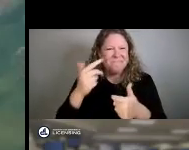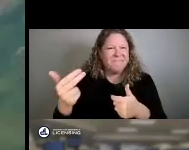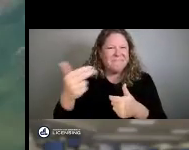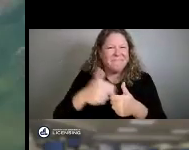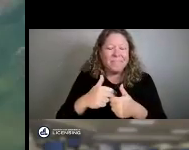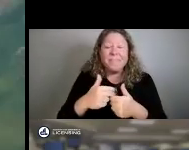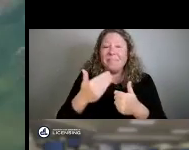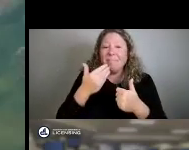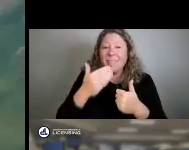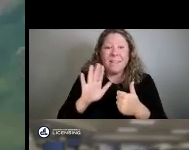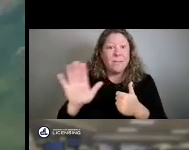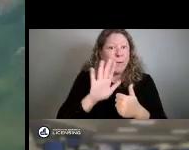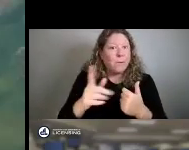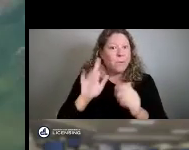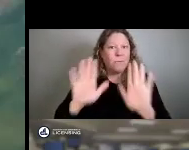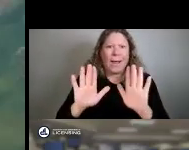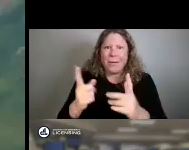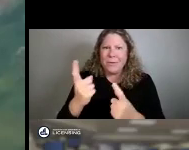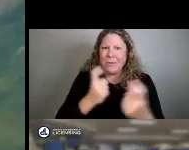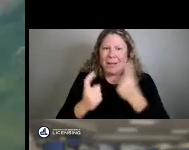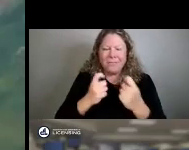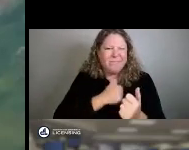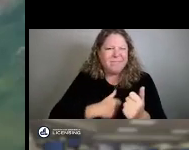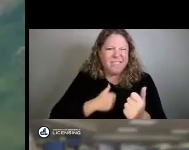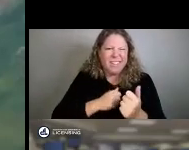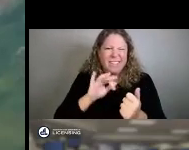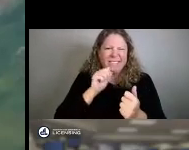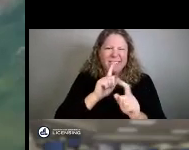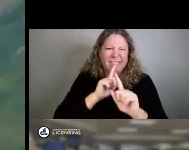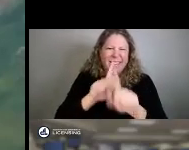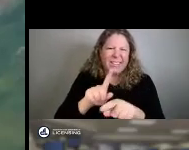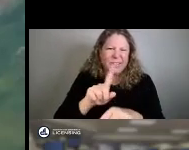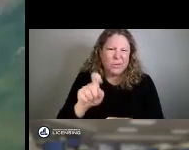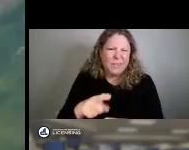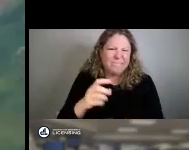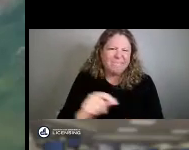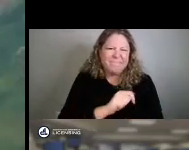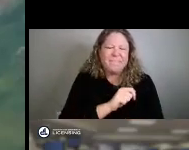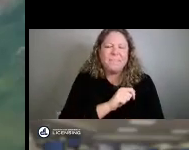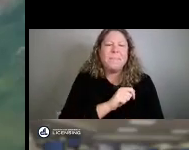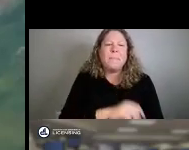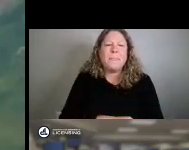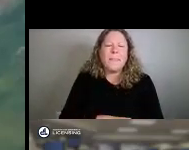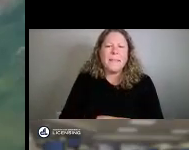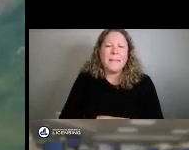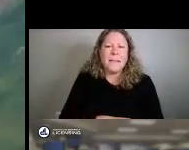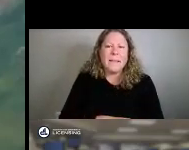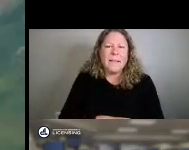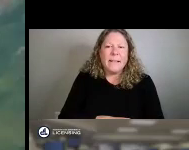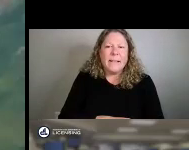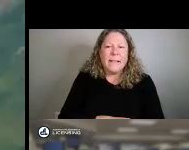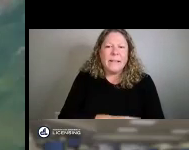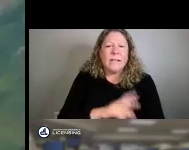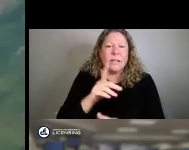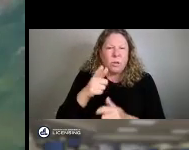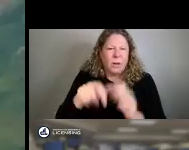you for your wonderful questions, and my apologies if we weren't able to get to all of them, but you should be able to find the contact